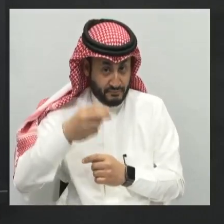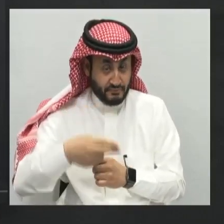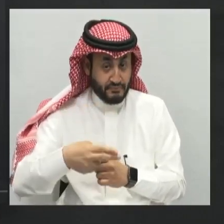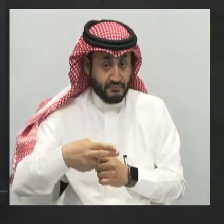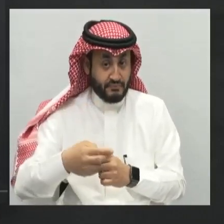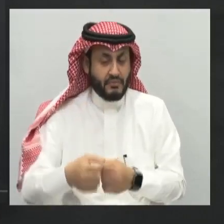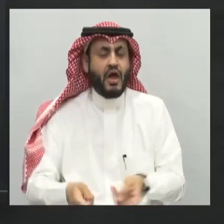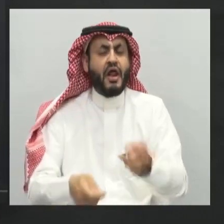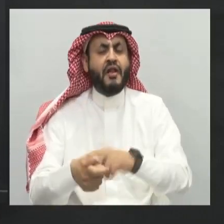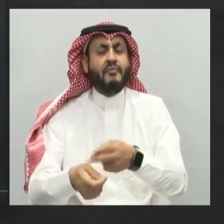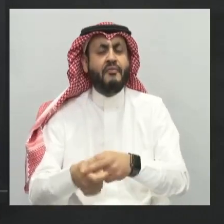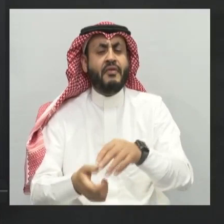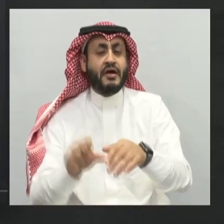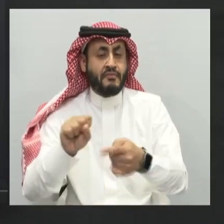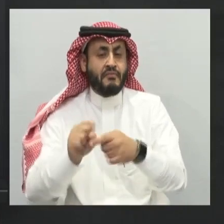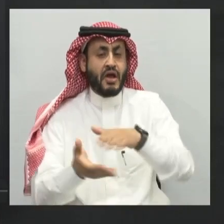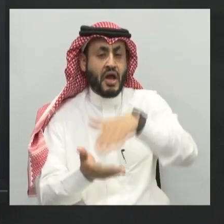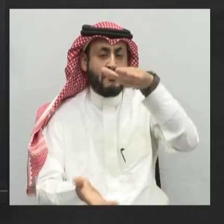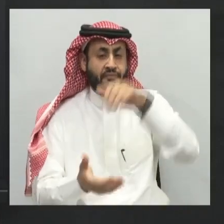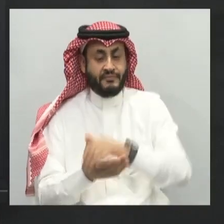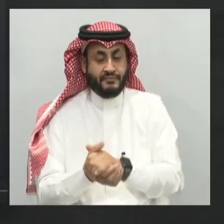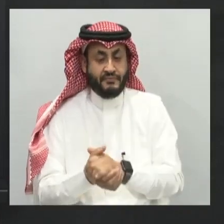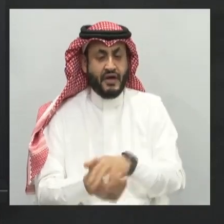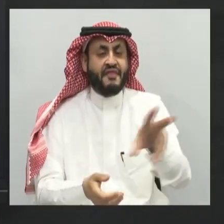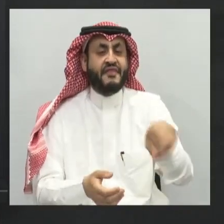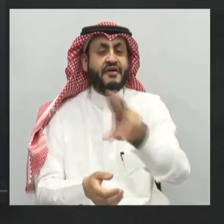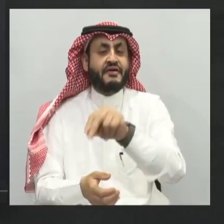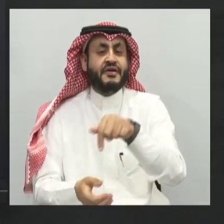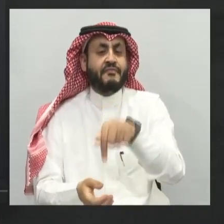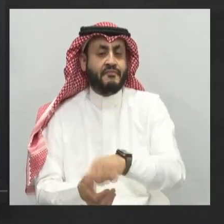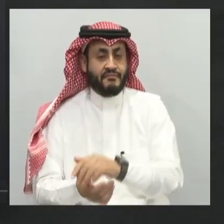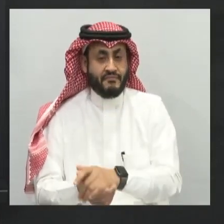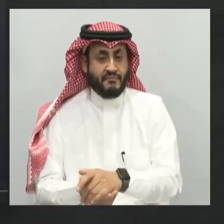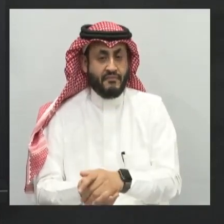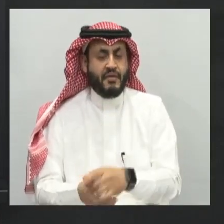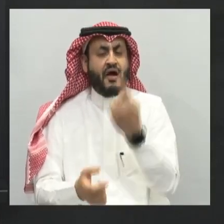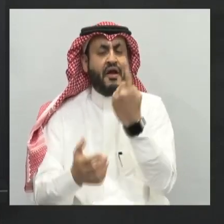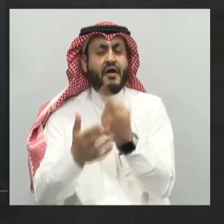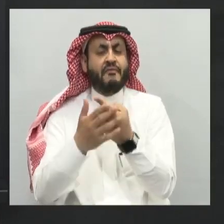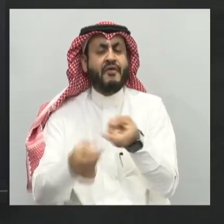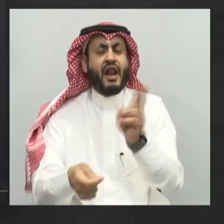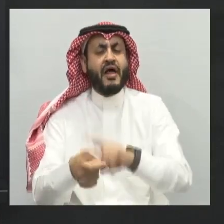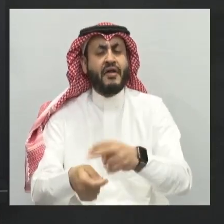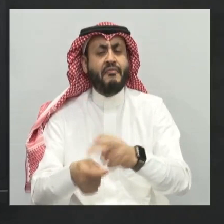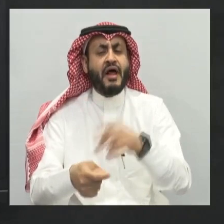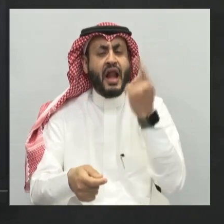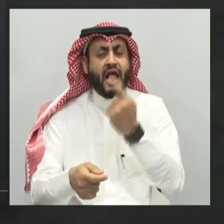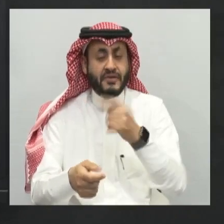name is always capital. Now these days of the week, are like names for each